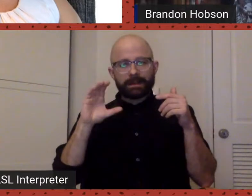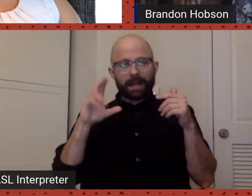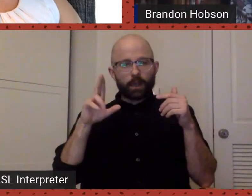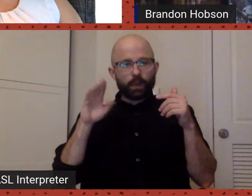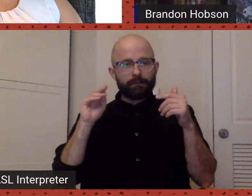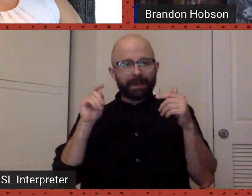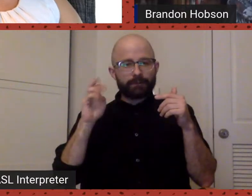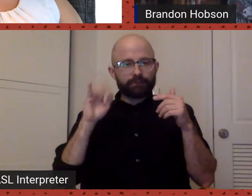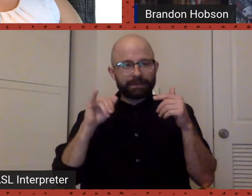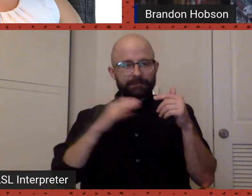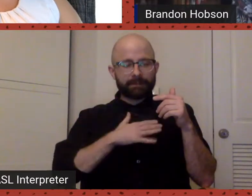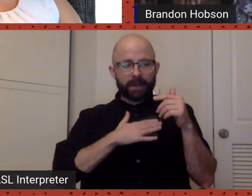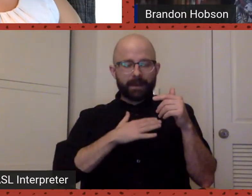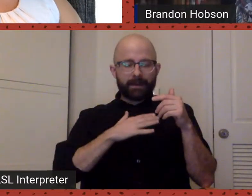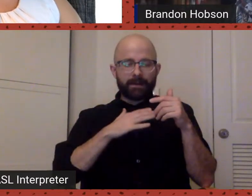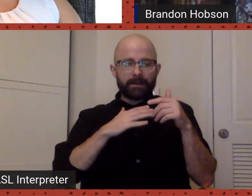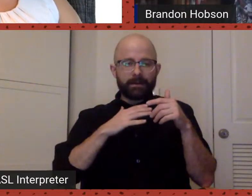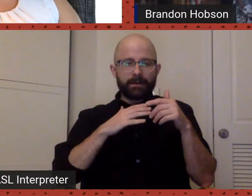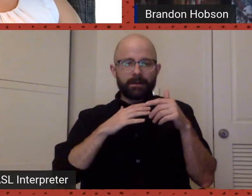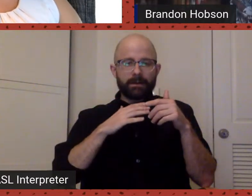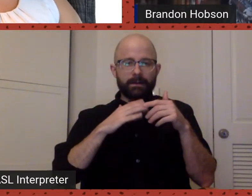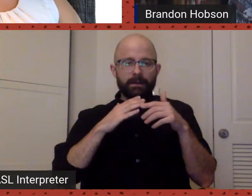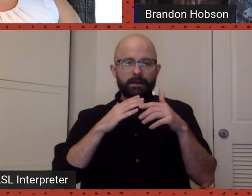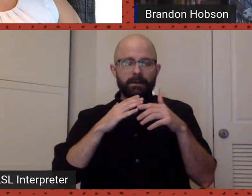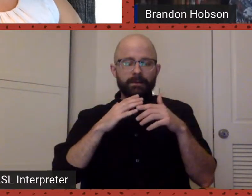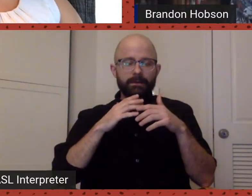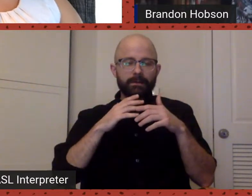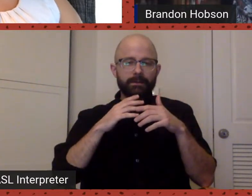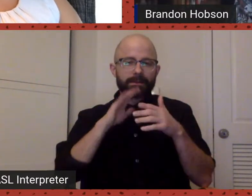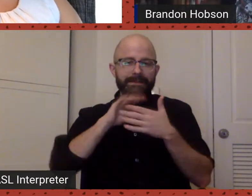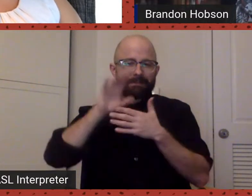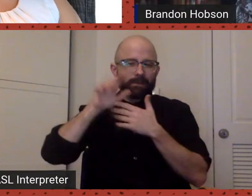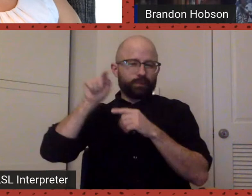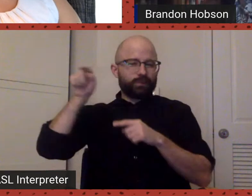was watching. That a young woman